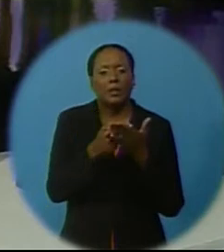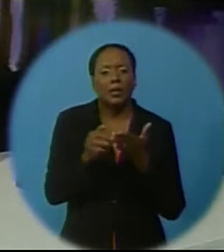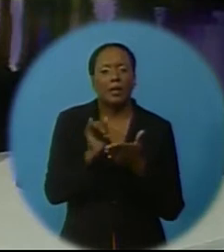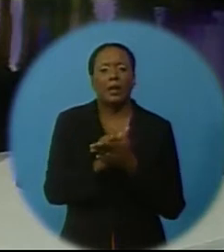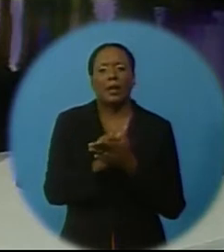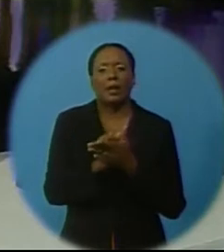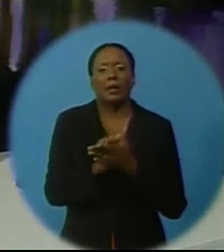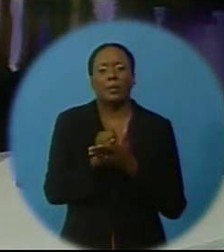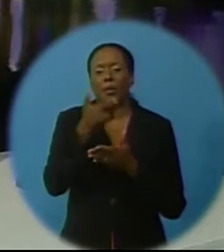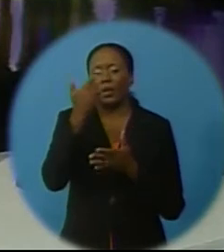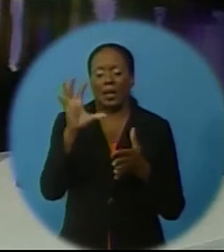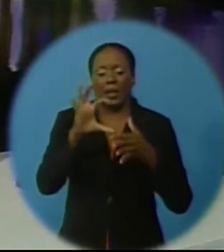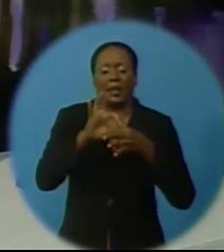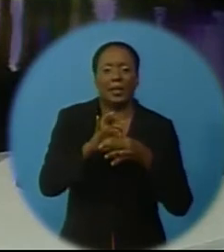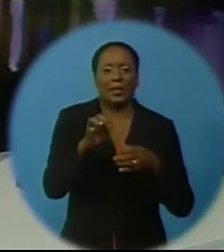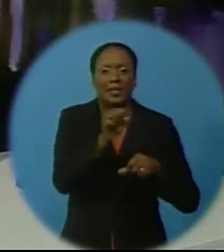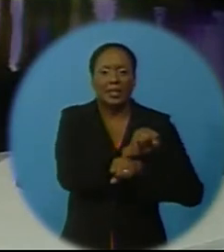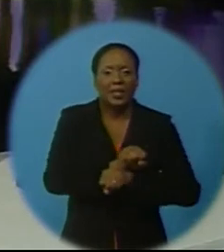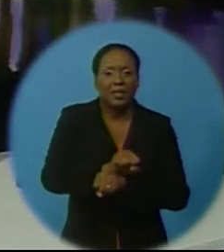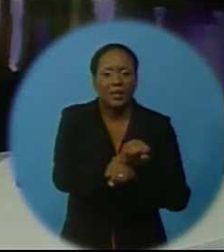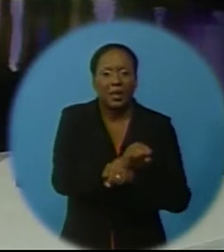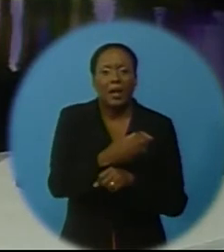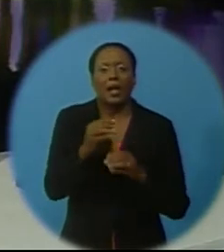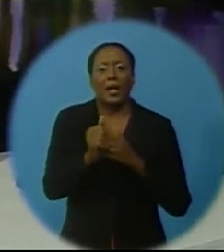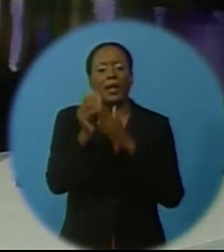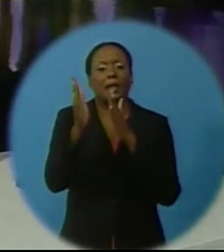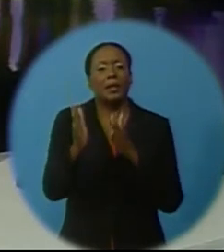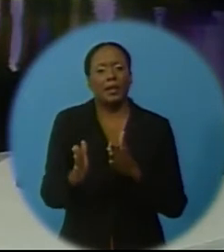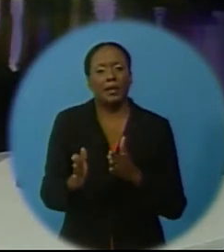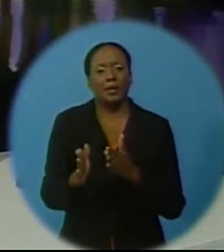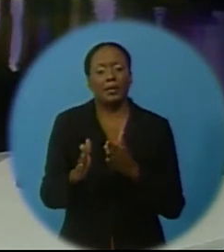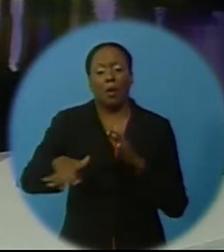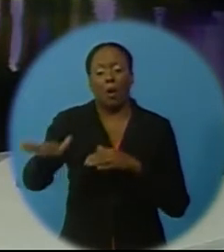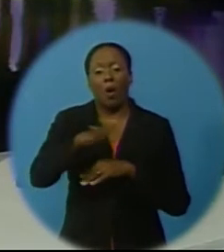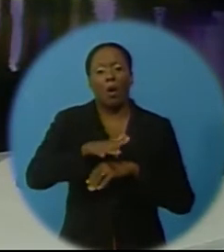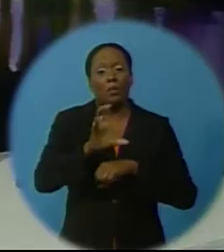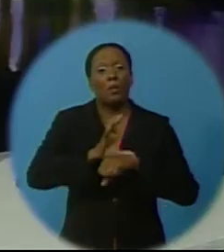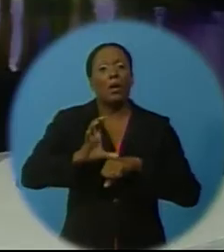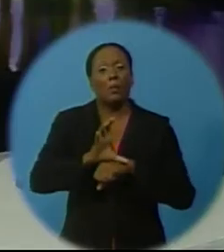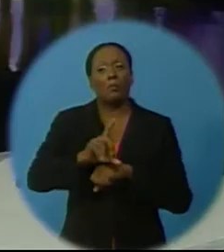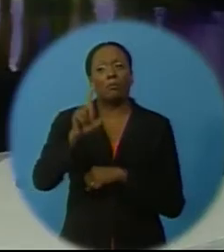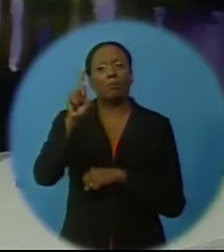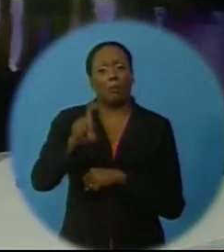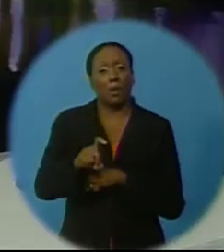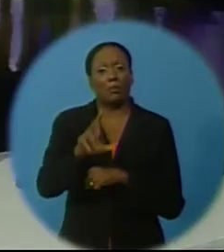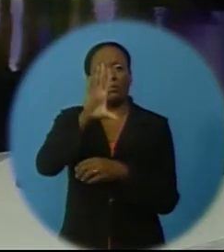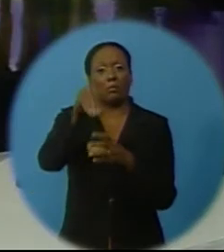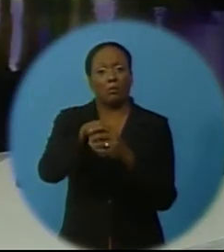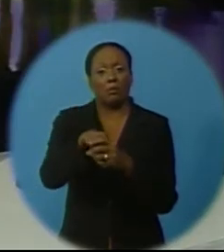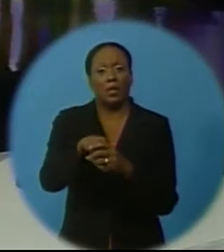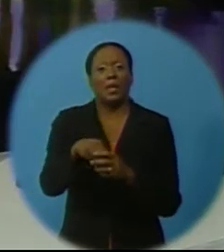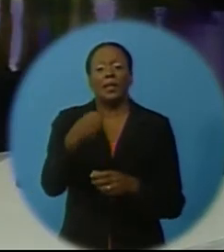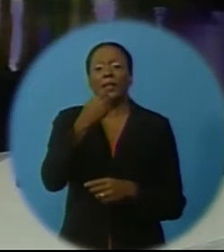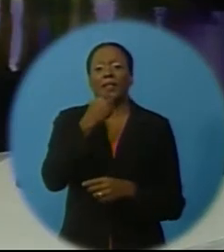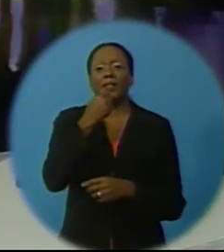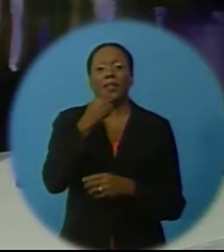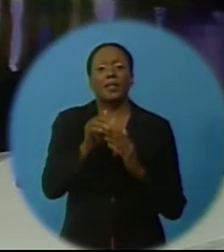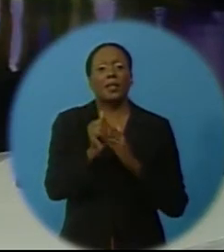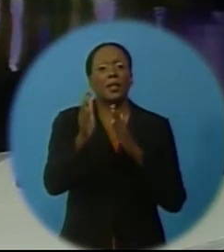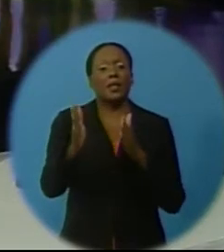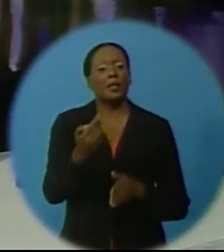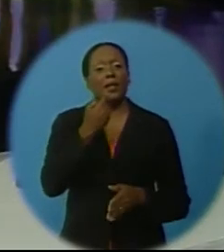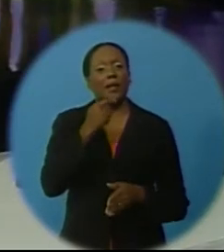was consensus across the region that leaders must go in that direction. Mr. Stewart, who chairs the reparations subcommittee, says the heads viewed it